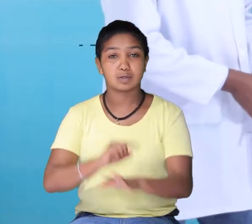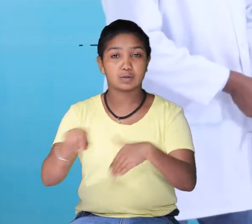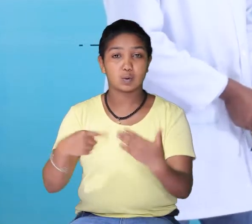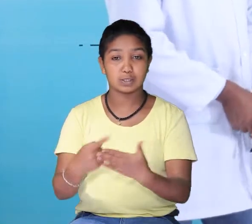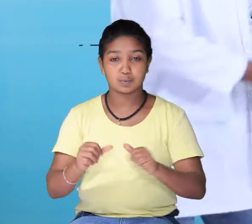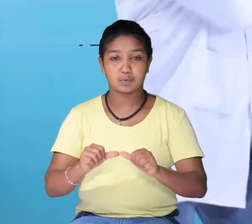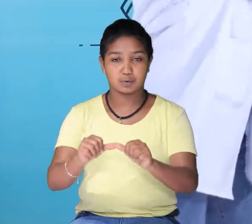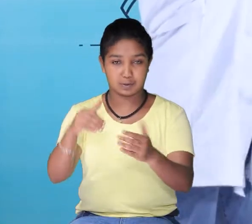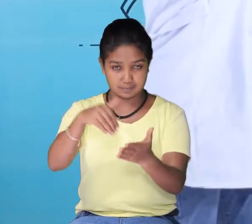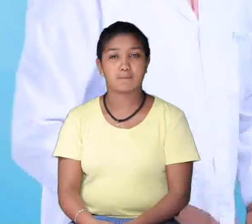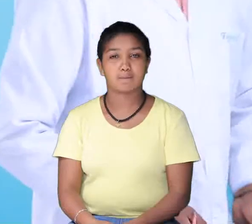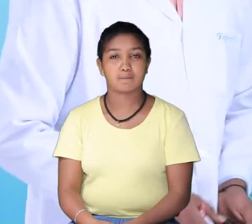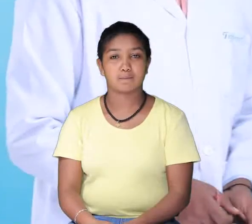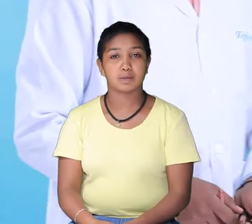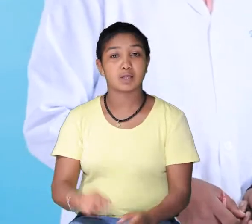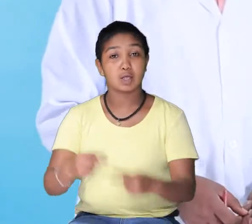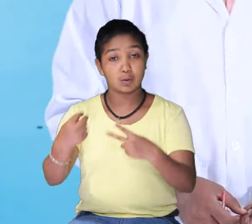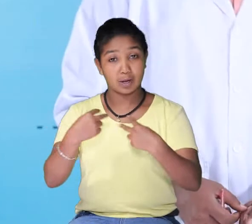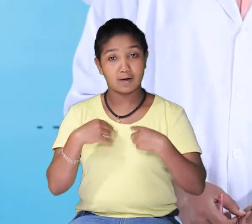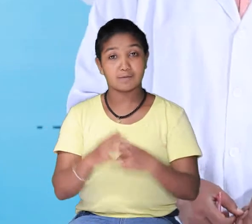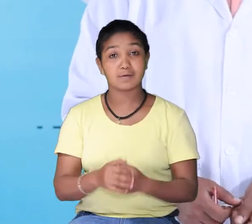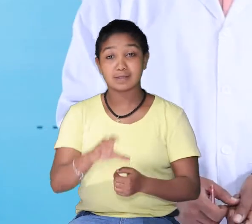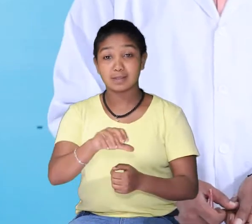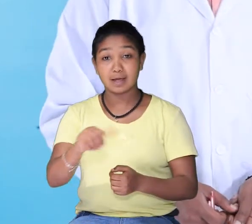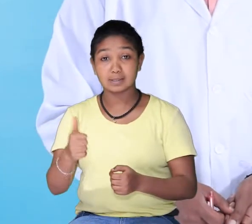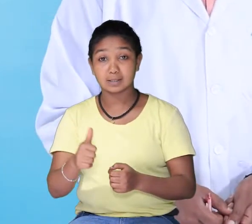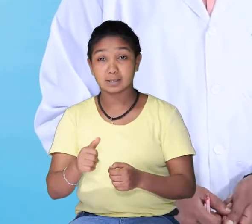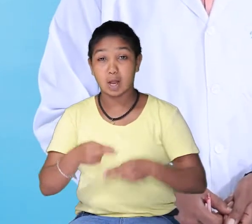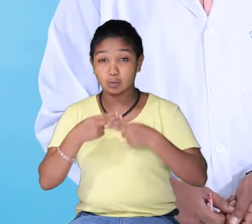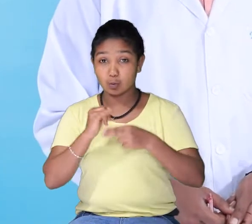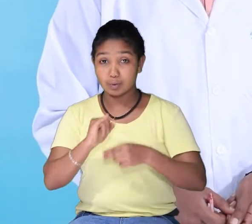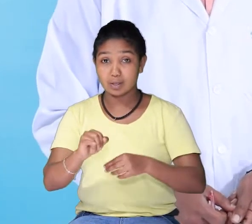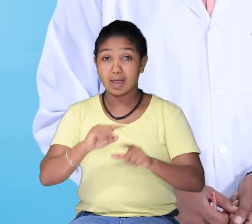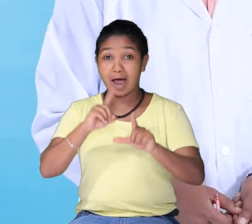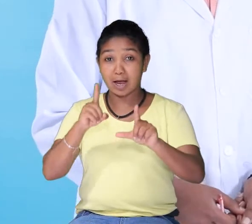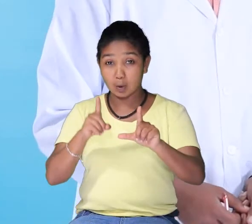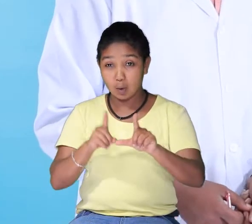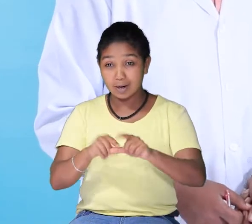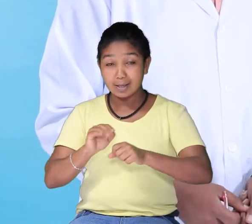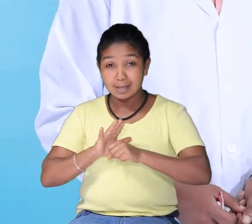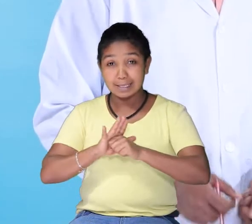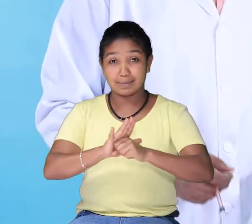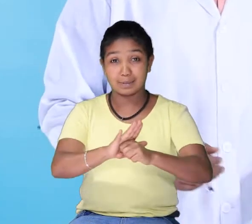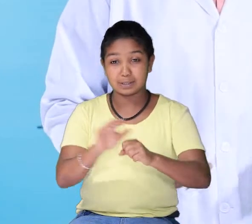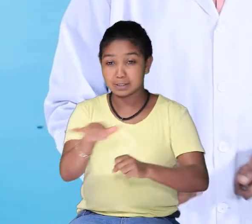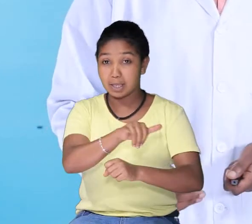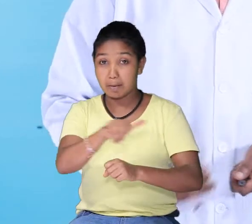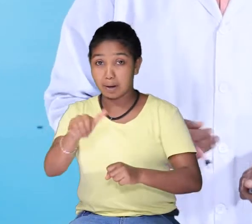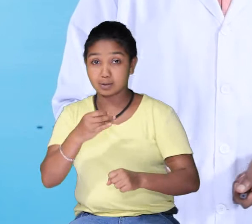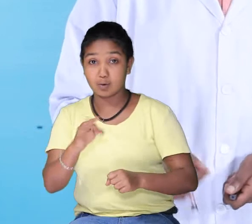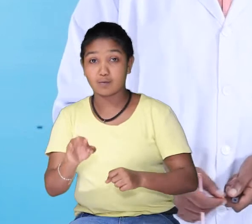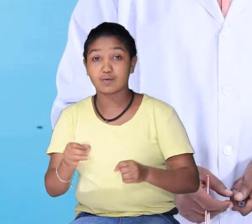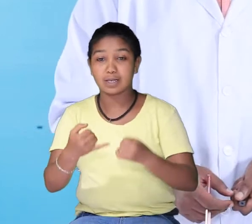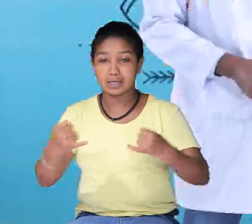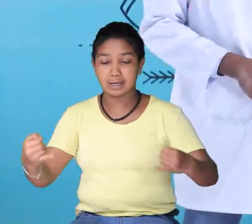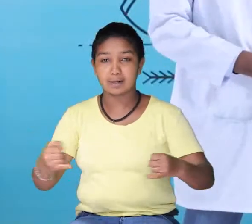So let's proceed again. Here you have the other term, which is known to be angular impulse. It's all the same as that of a